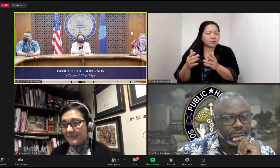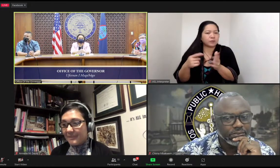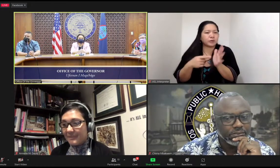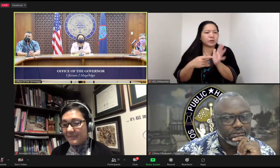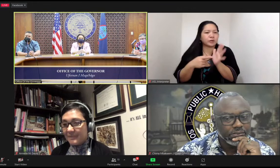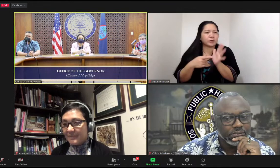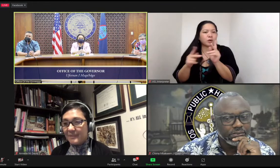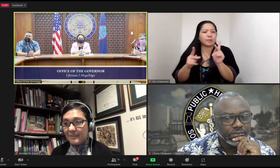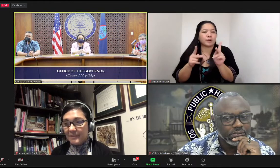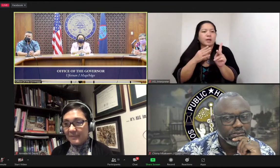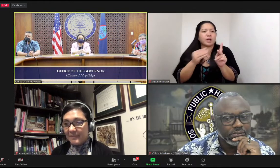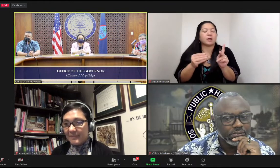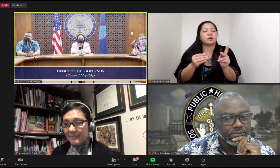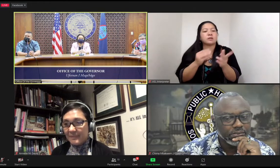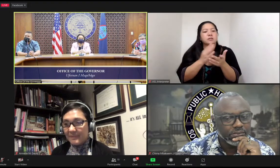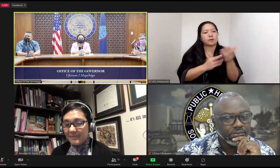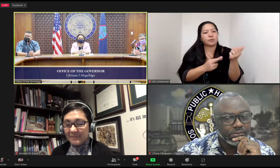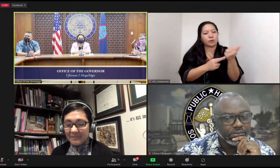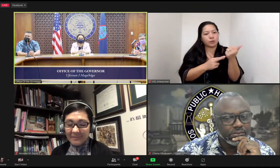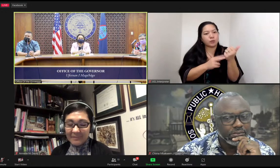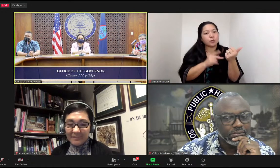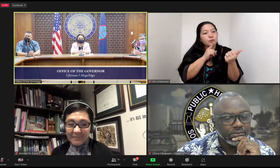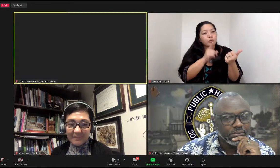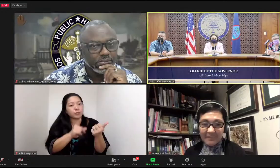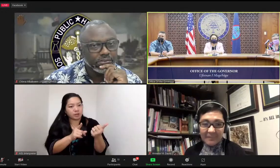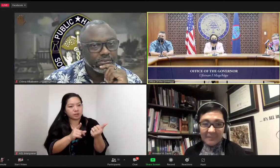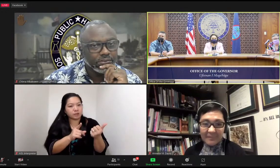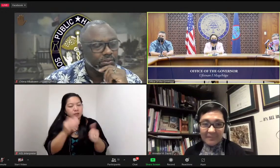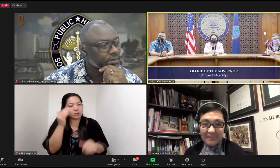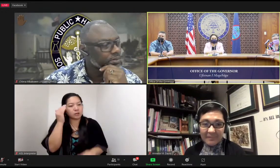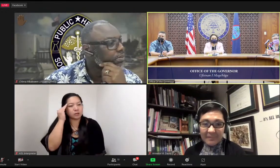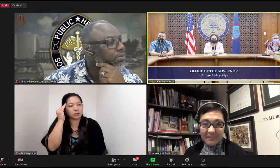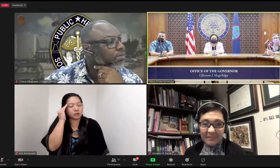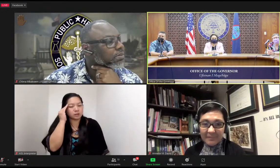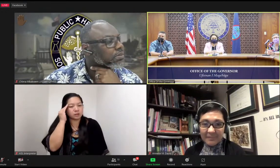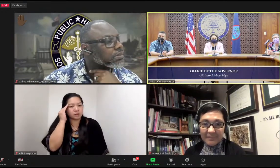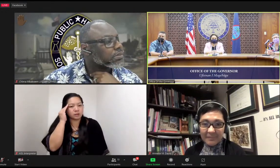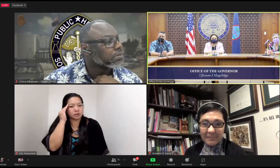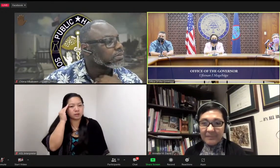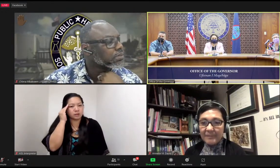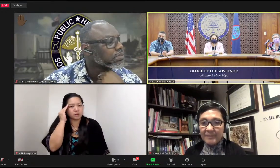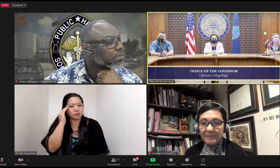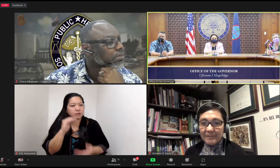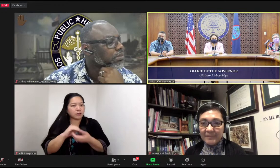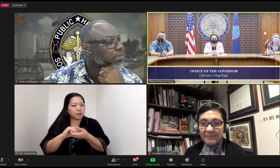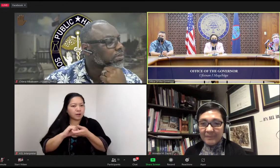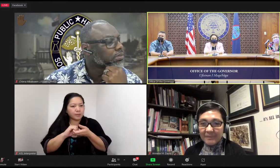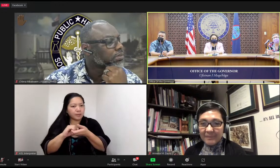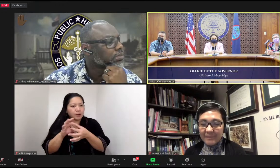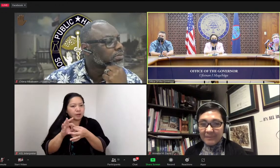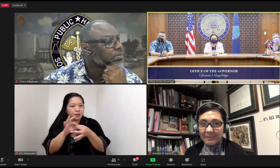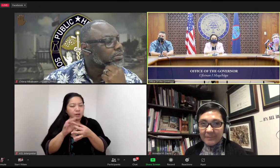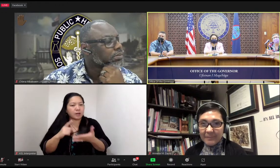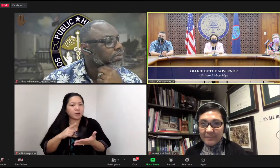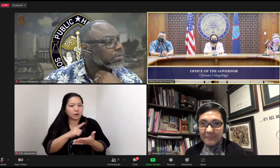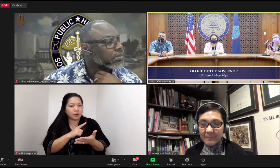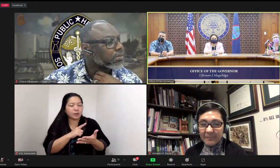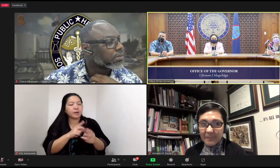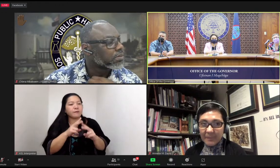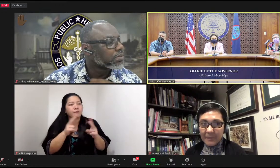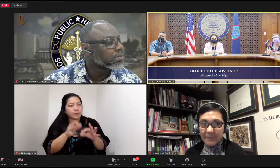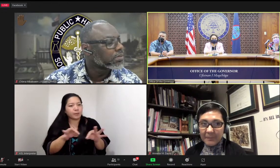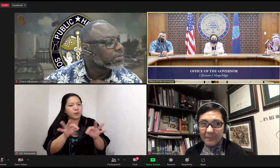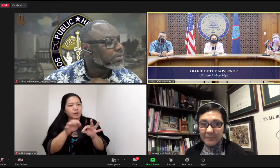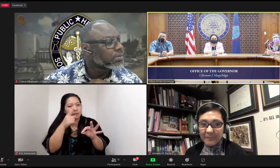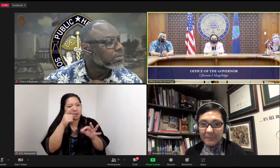certain resources, and this is really where it comes into play that I think partnership with the legislature is going to be critical, because there are some